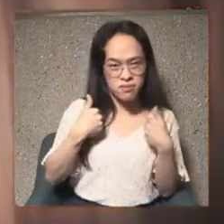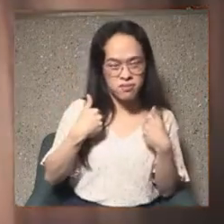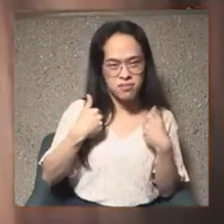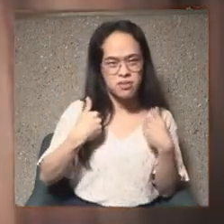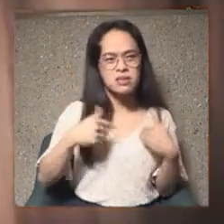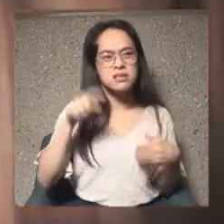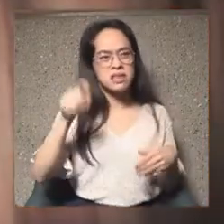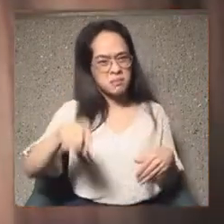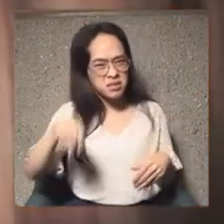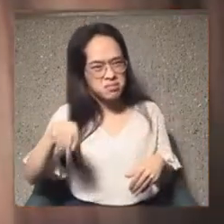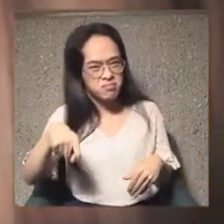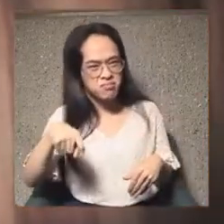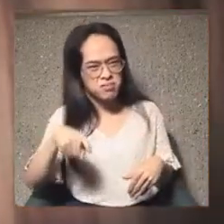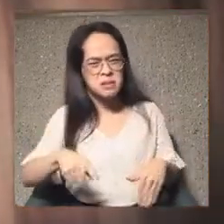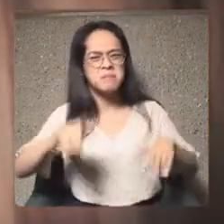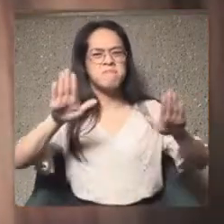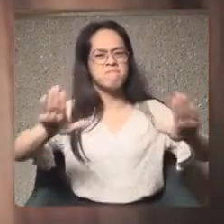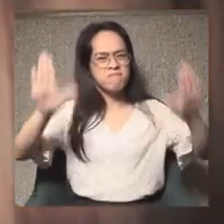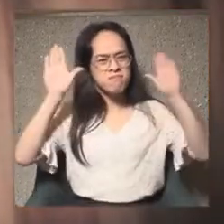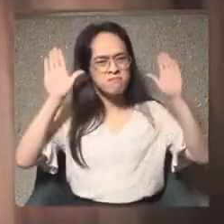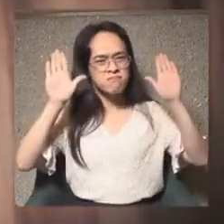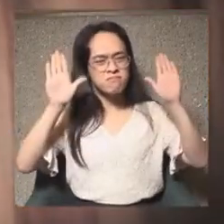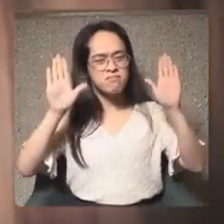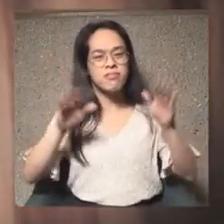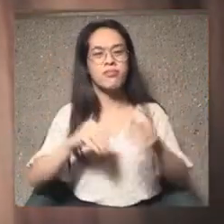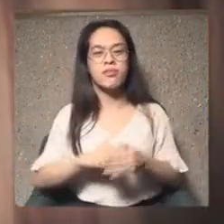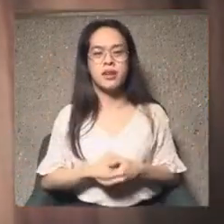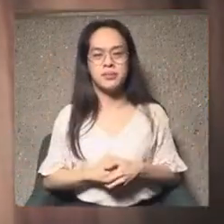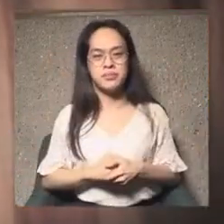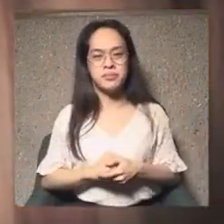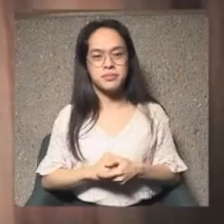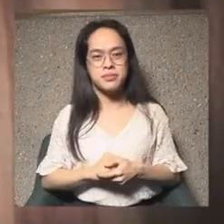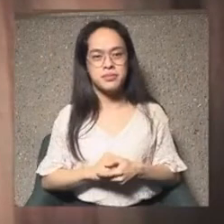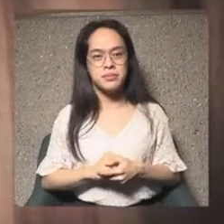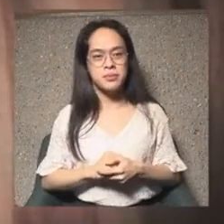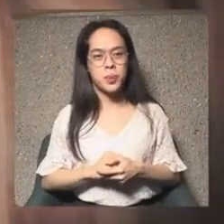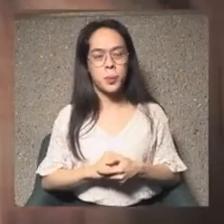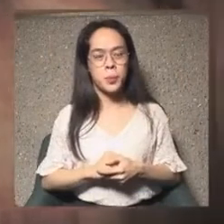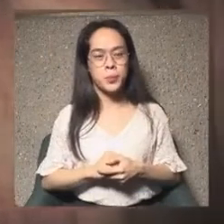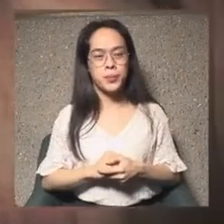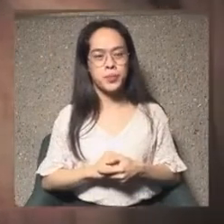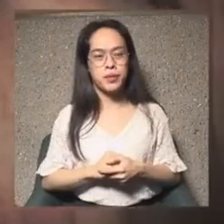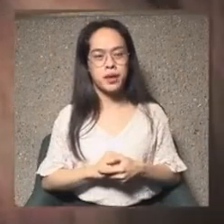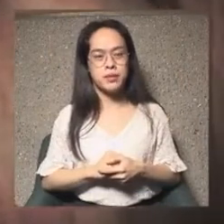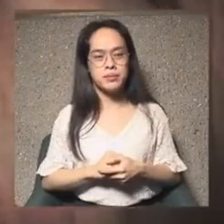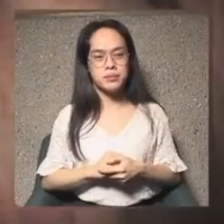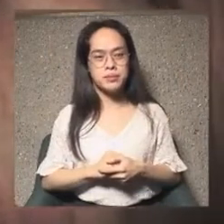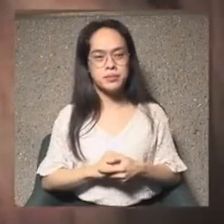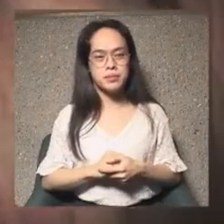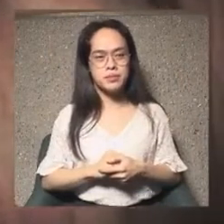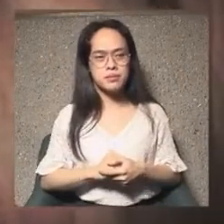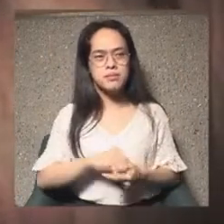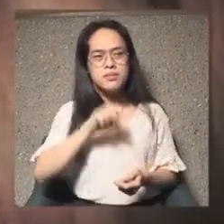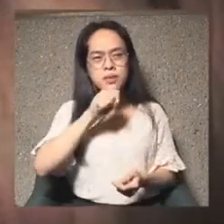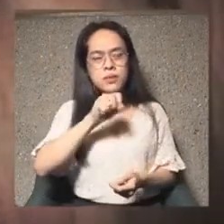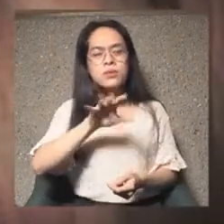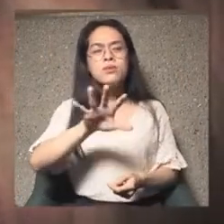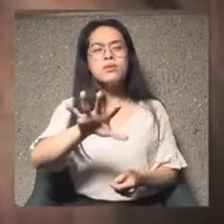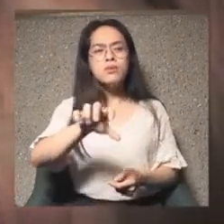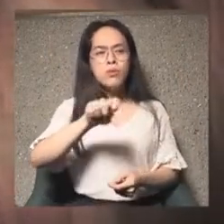let go and let God, to release so God can give you his